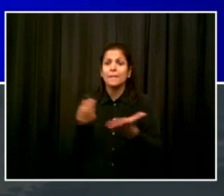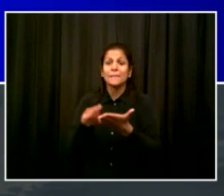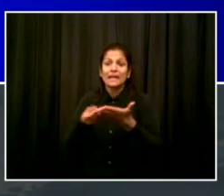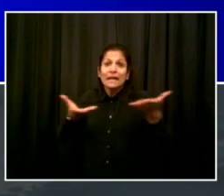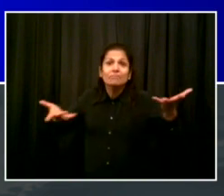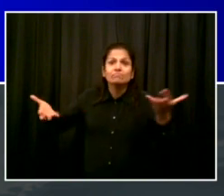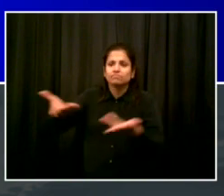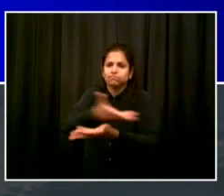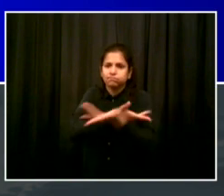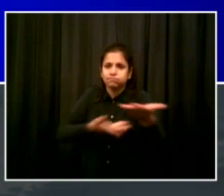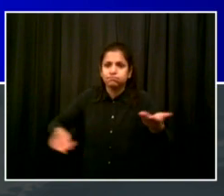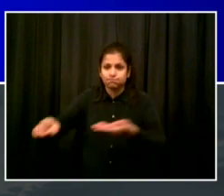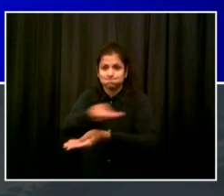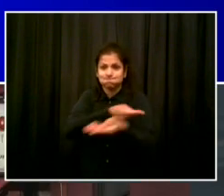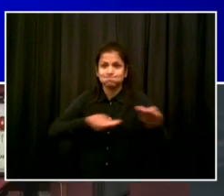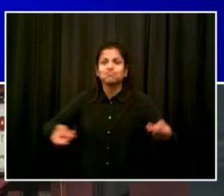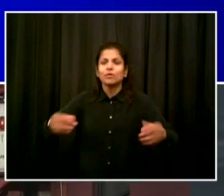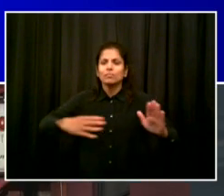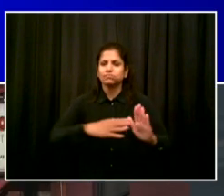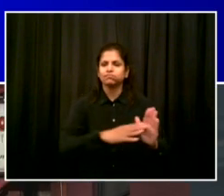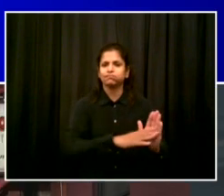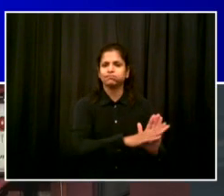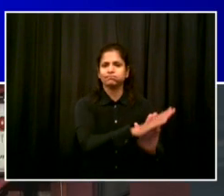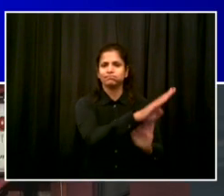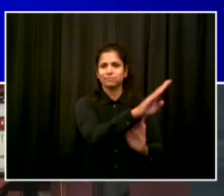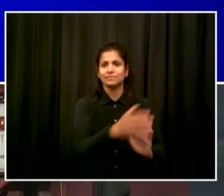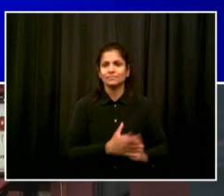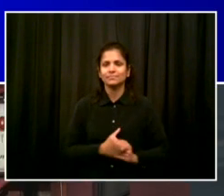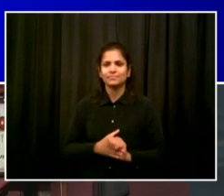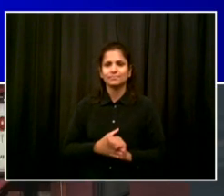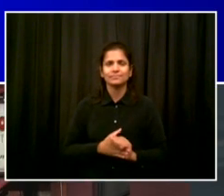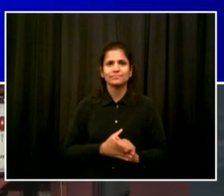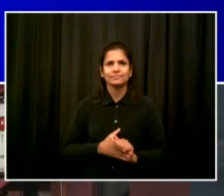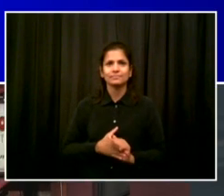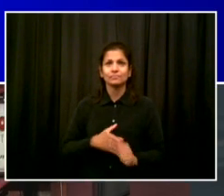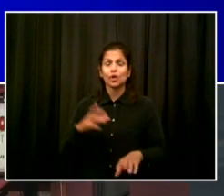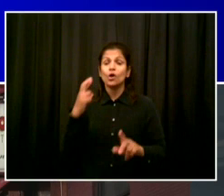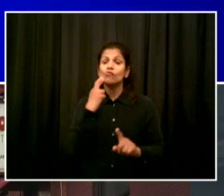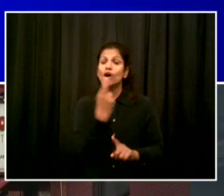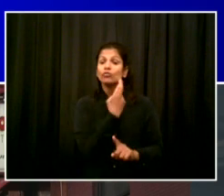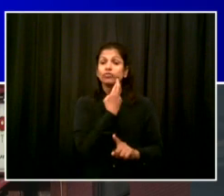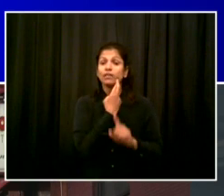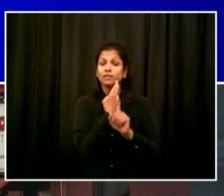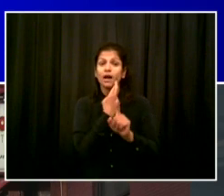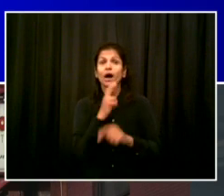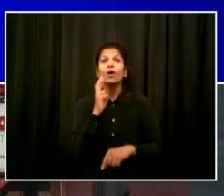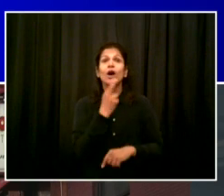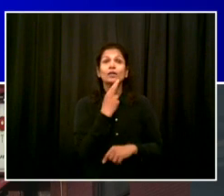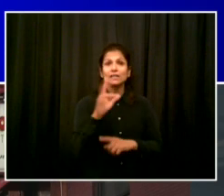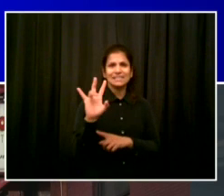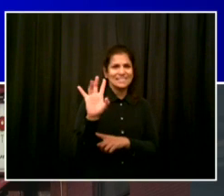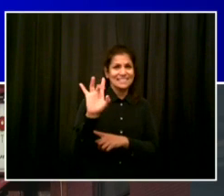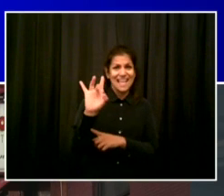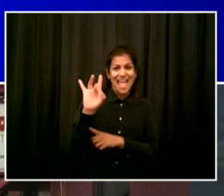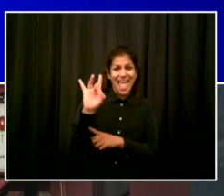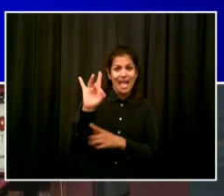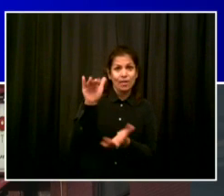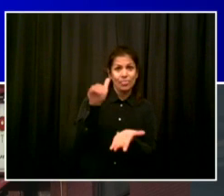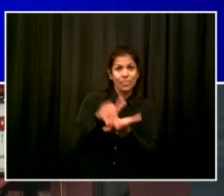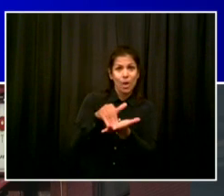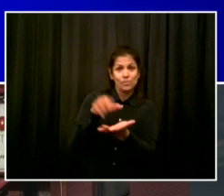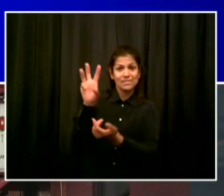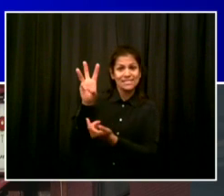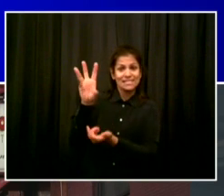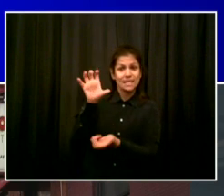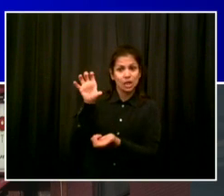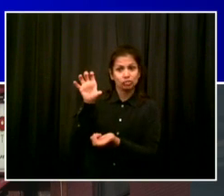Open Restaurants program. Now 8,600 restaurants participating, and that means a lot more jobs have come back. That means a lot